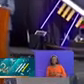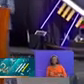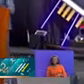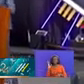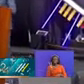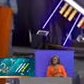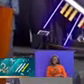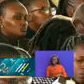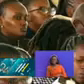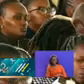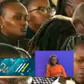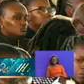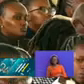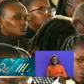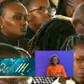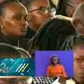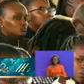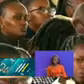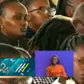will follow thee